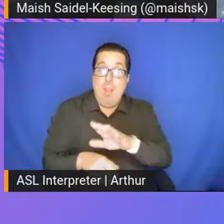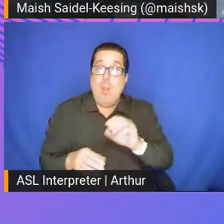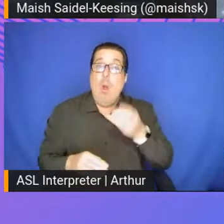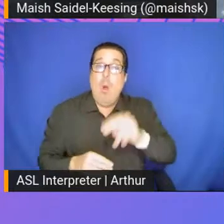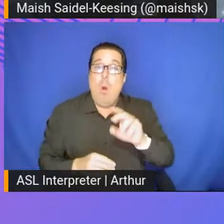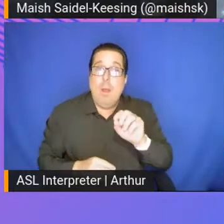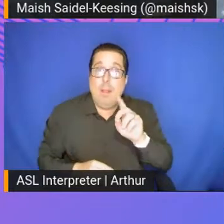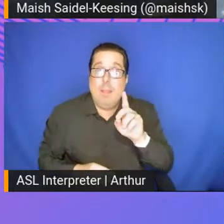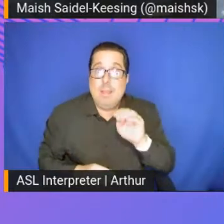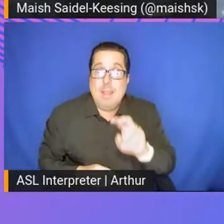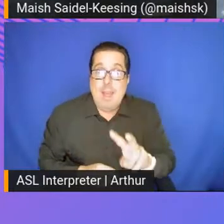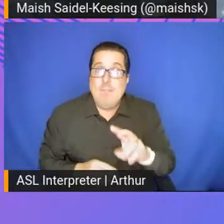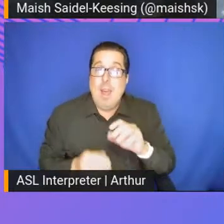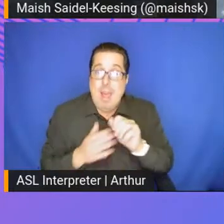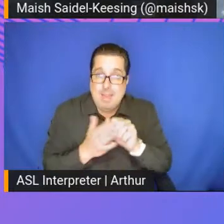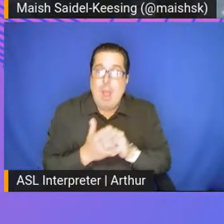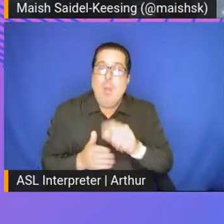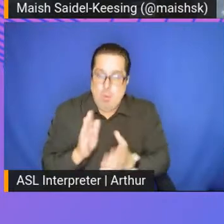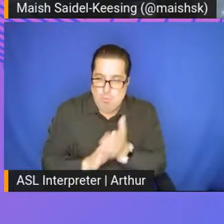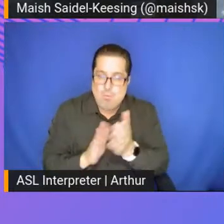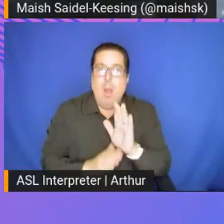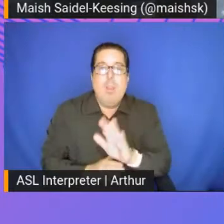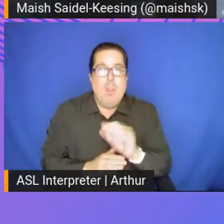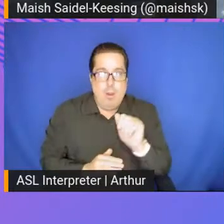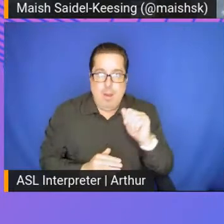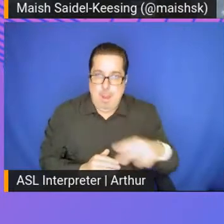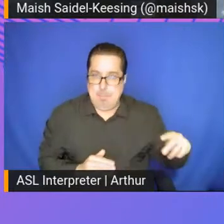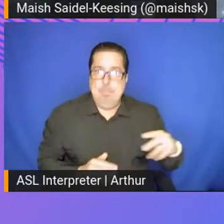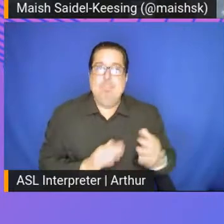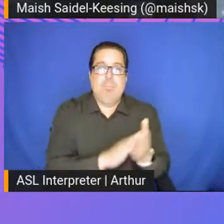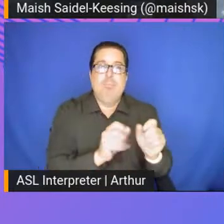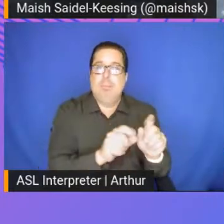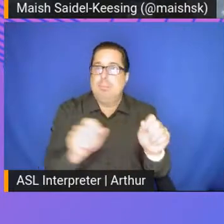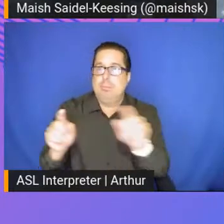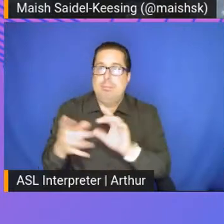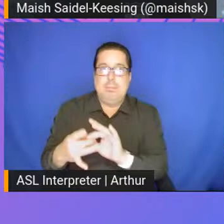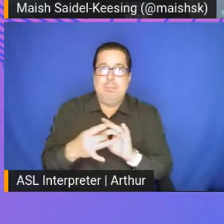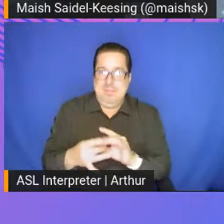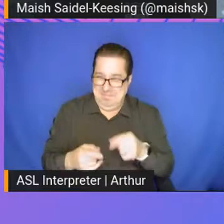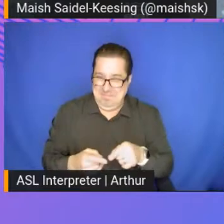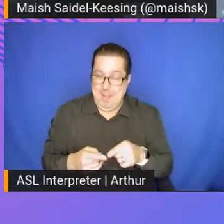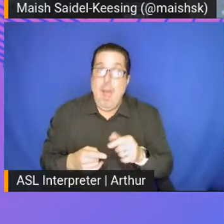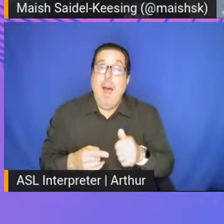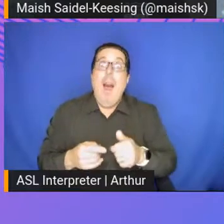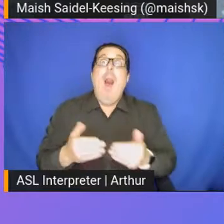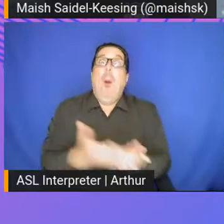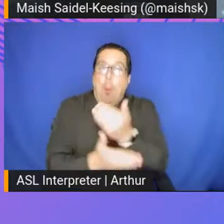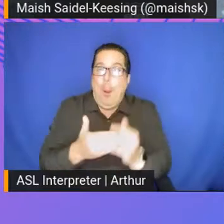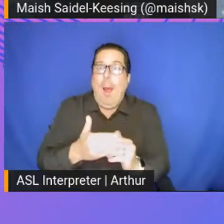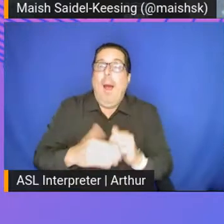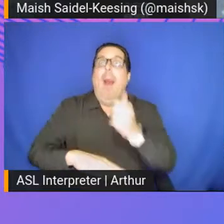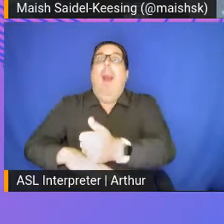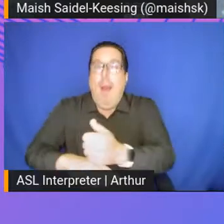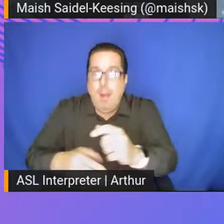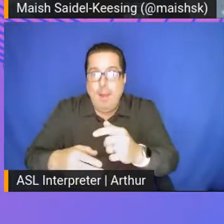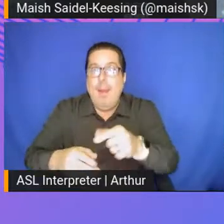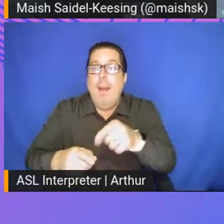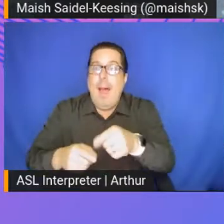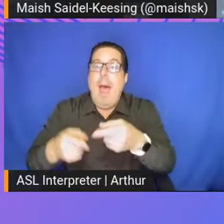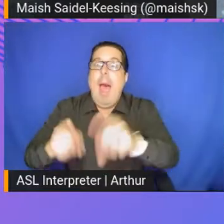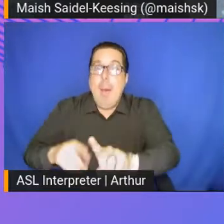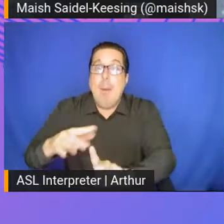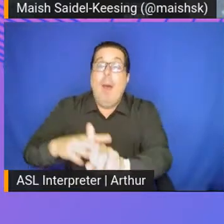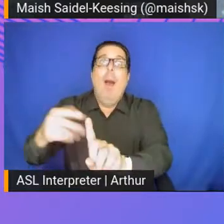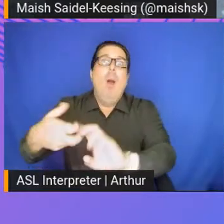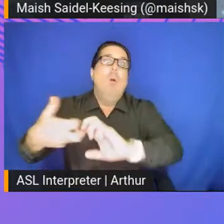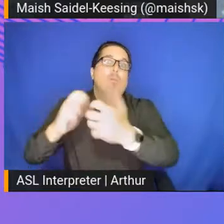to run their app. But there was another challenge that we hit. So great, I can CDK